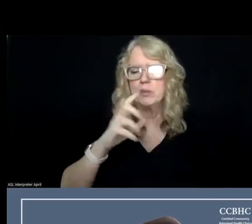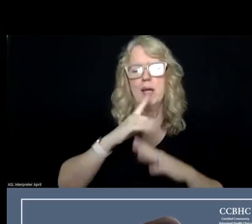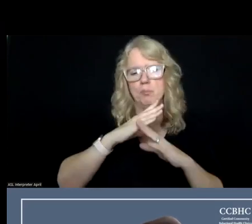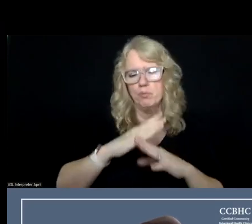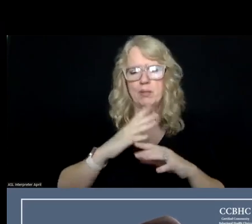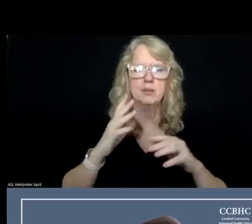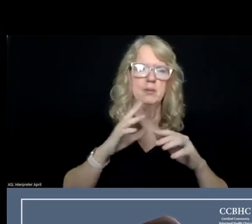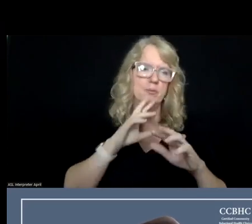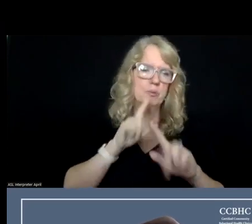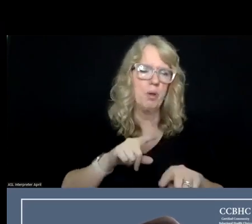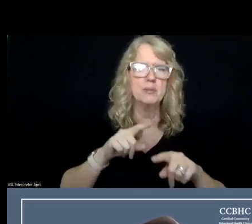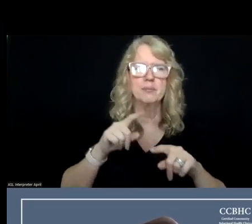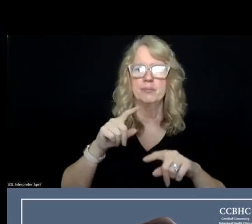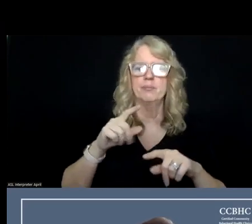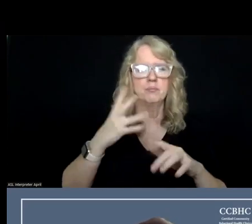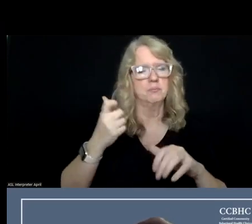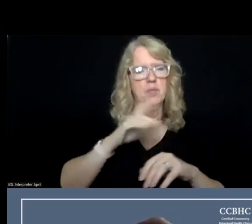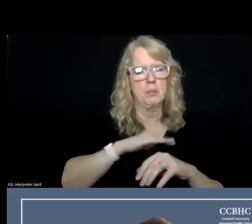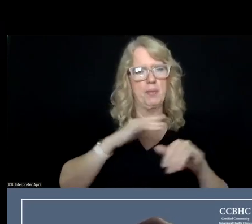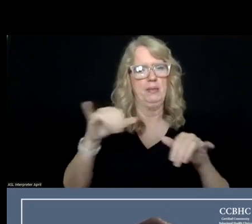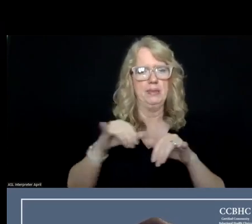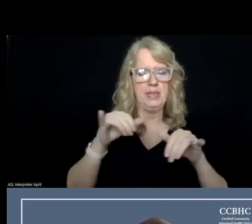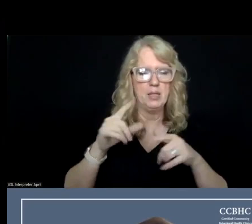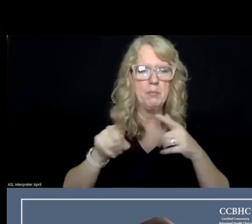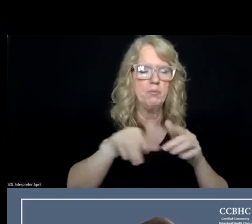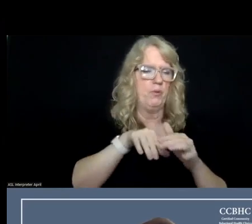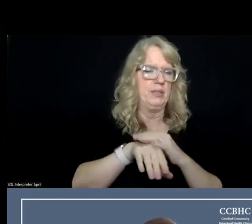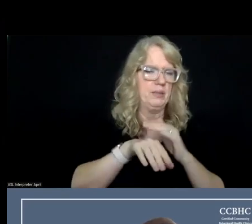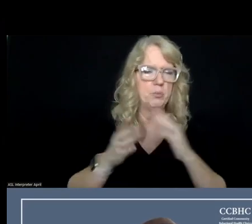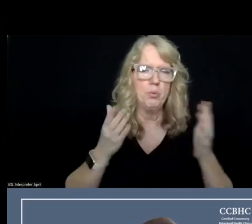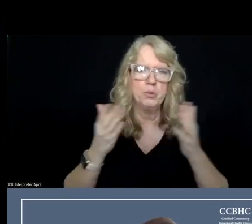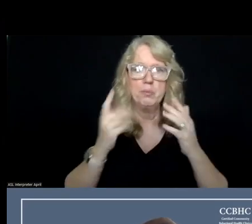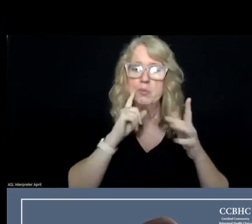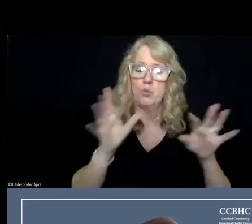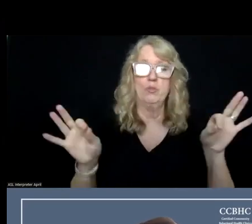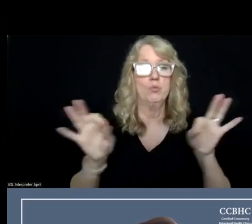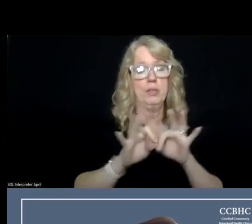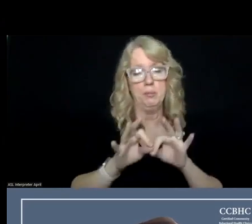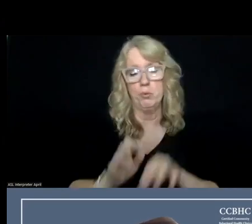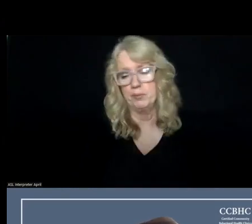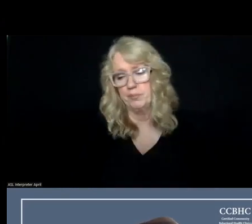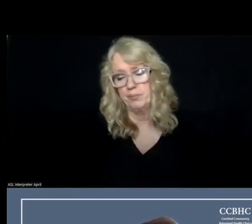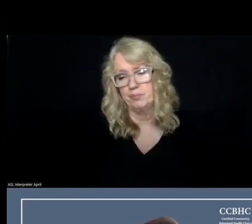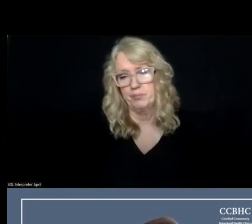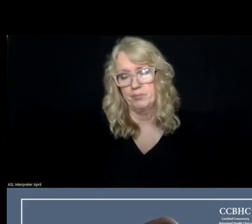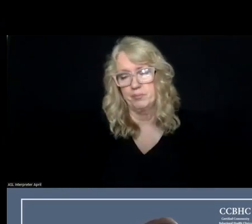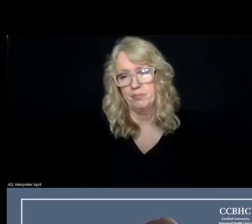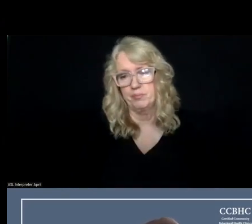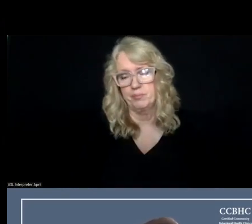crisis. They have to meet standards around the availability and accessibility of services. And these are really important. So they have